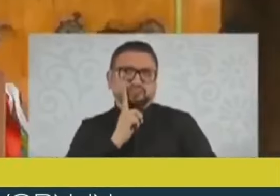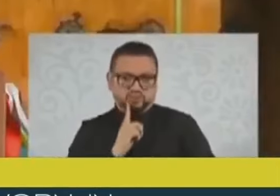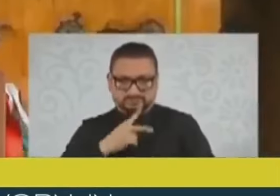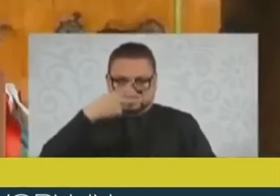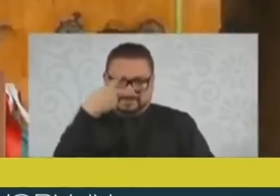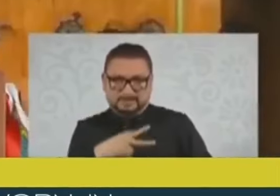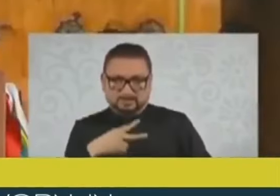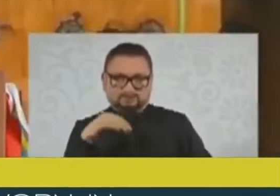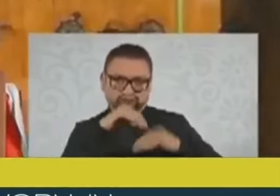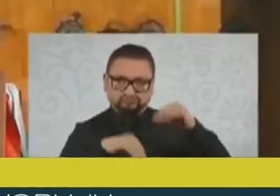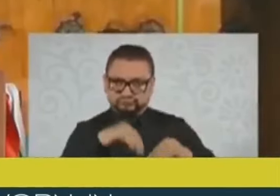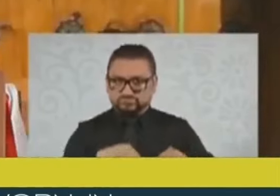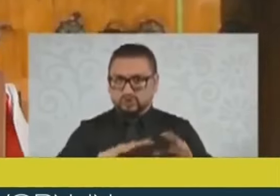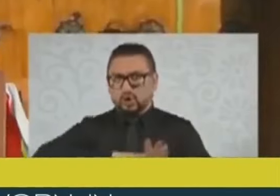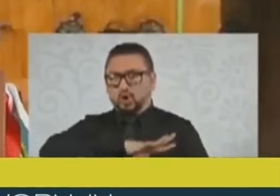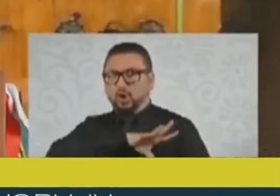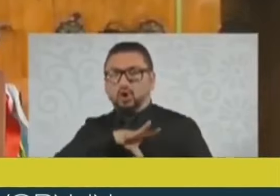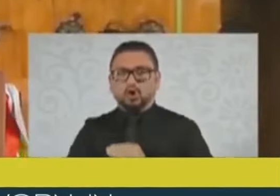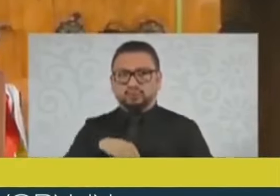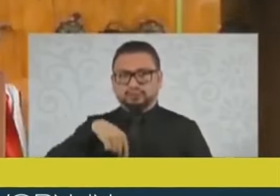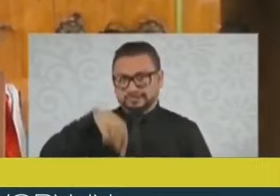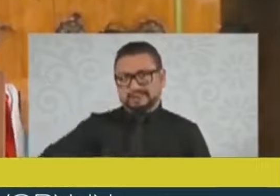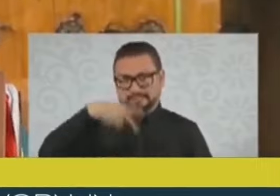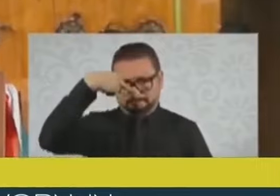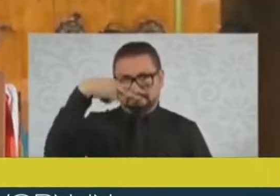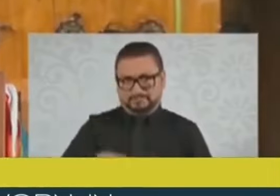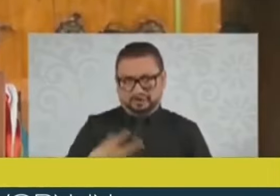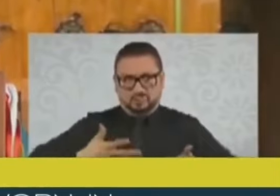by Mexican youngsters, and